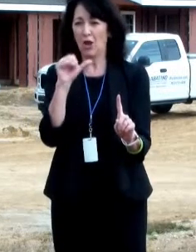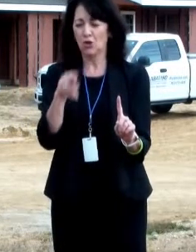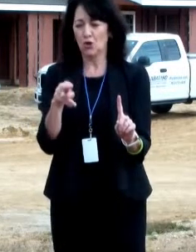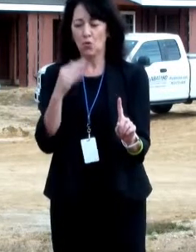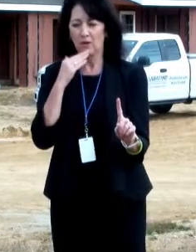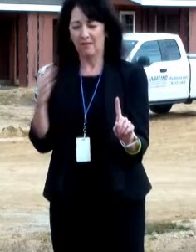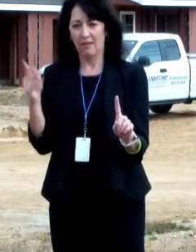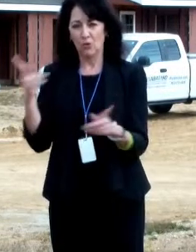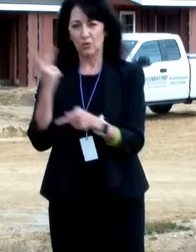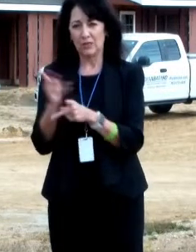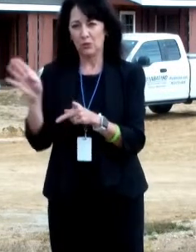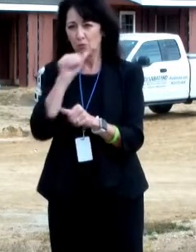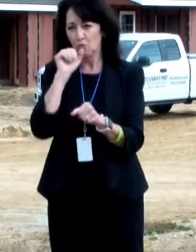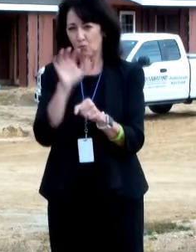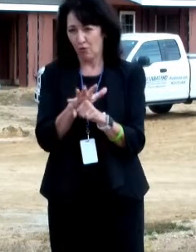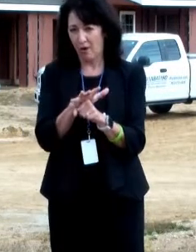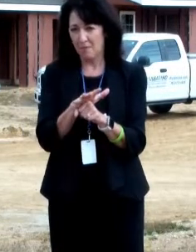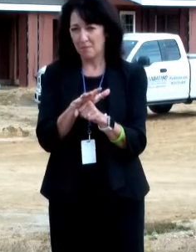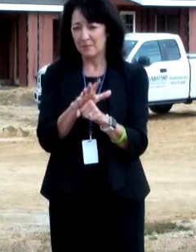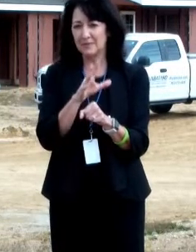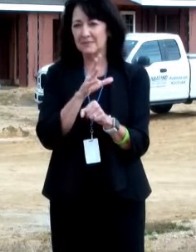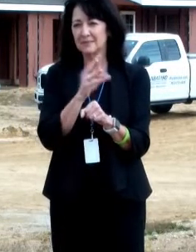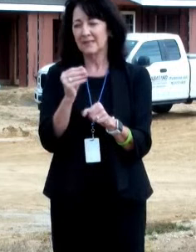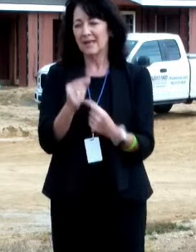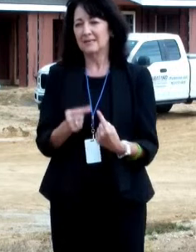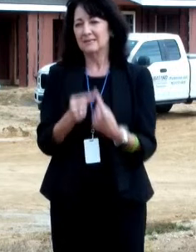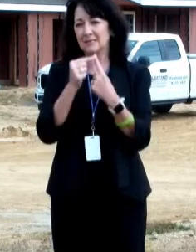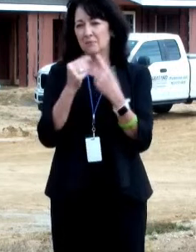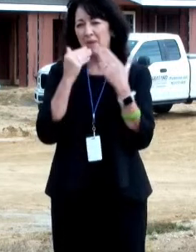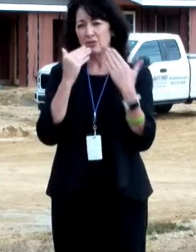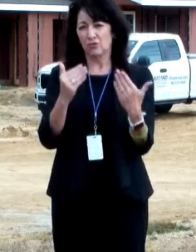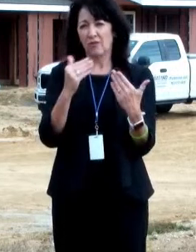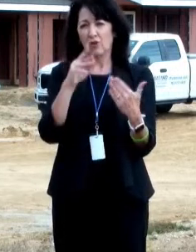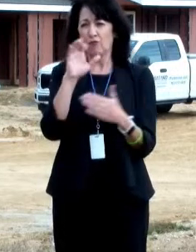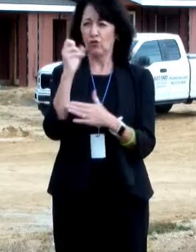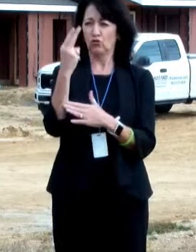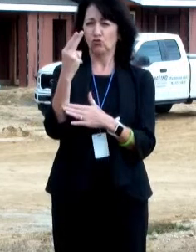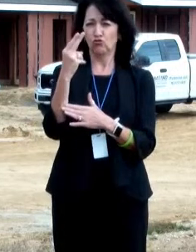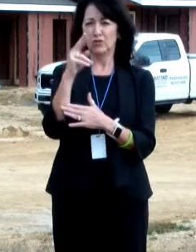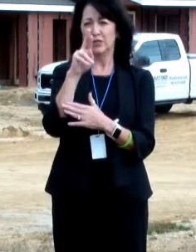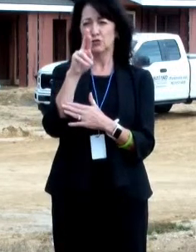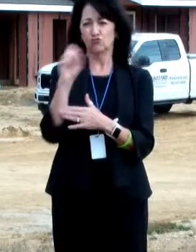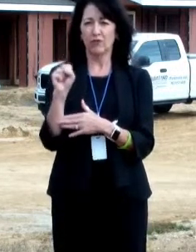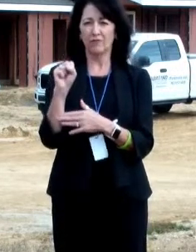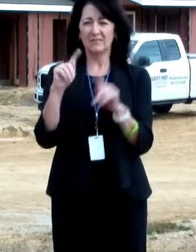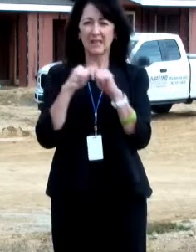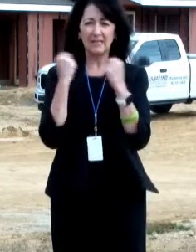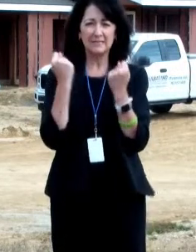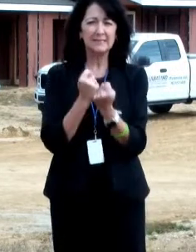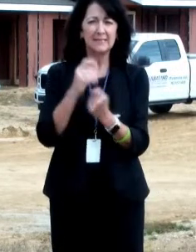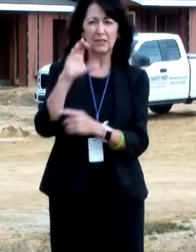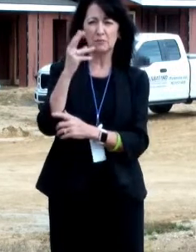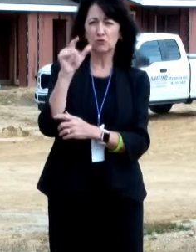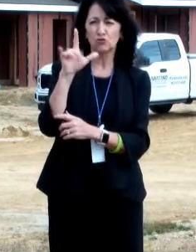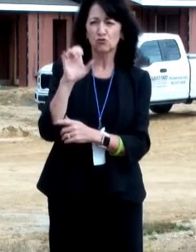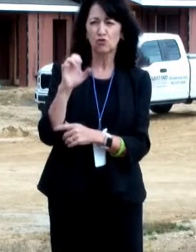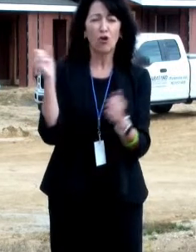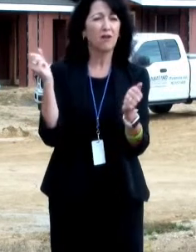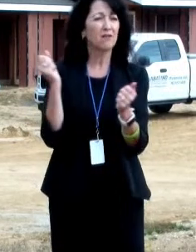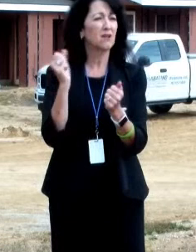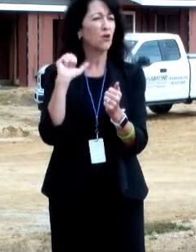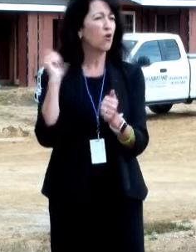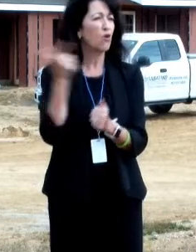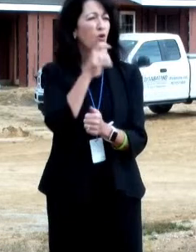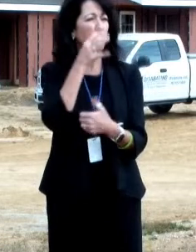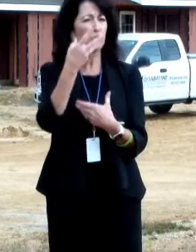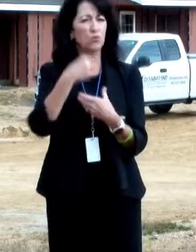ask that all of the special thank you to the Reach Riverside team, Charlie, everyone that made this possible. This is a great team